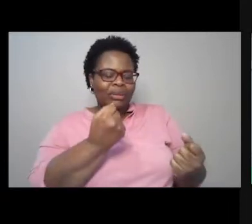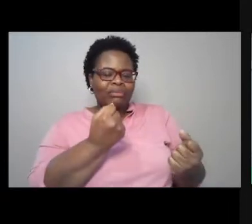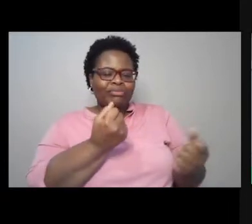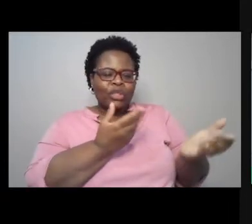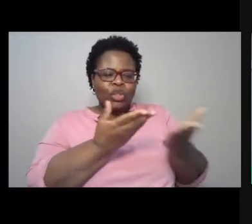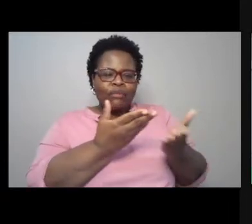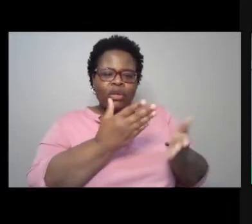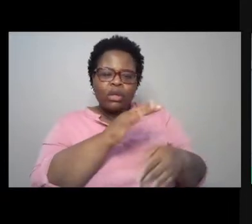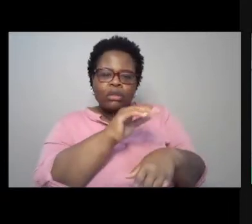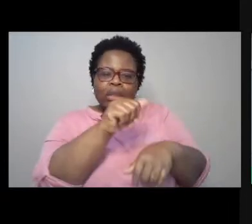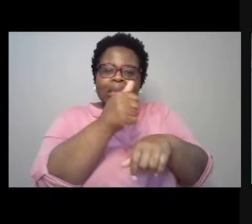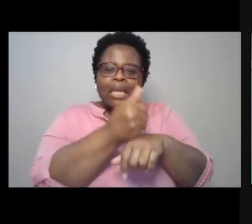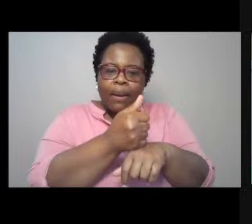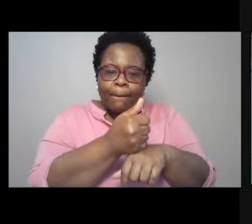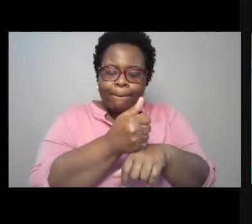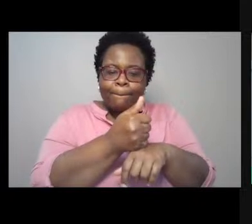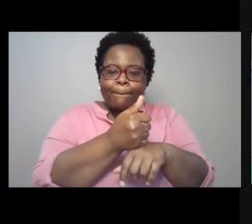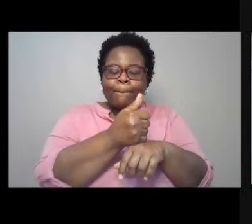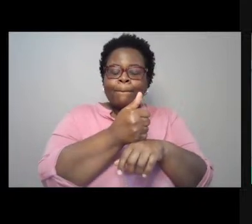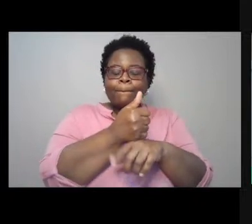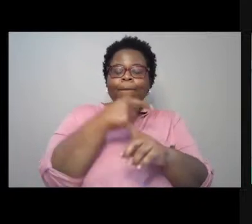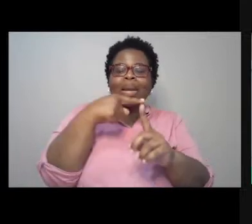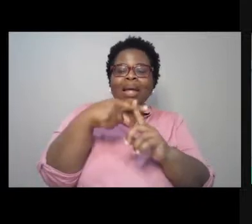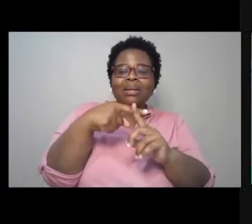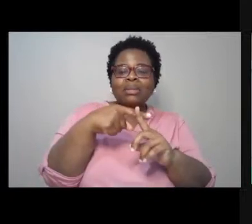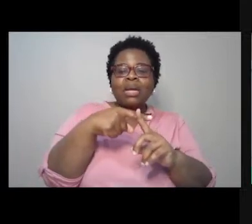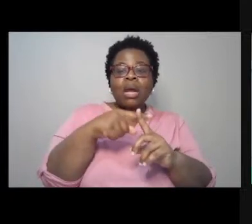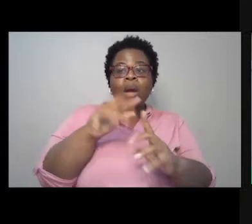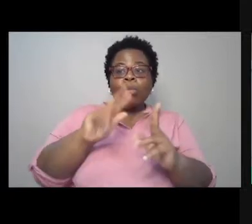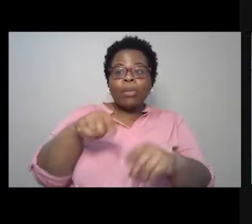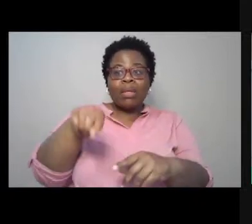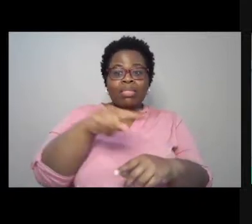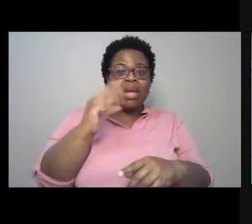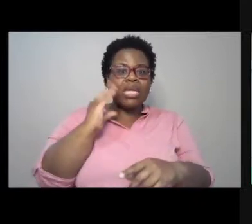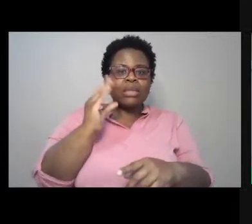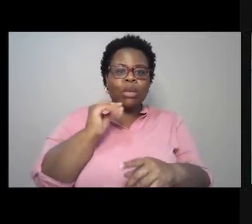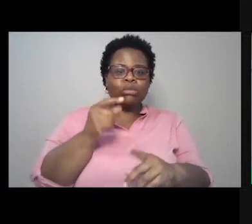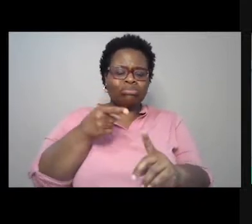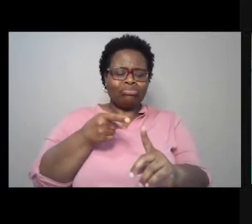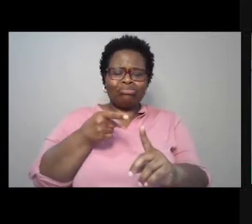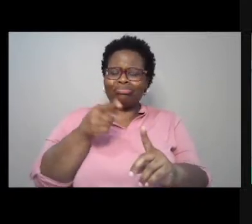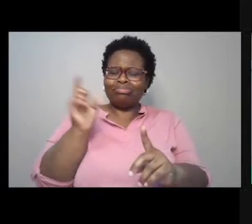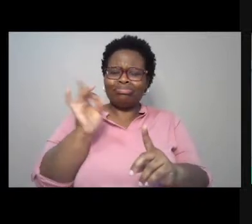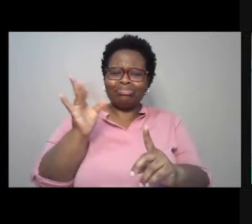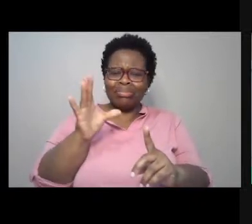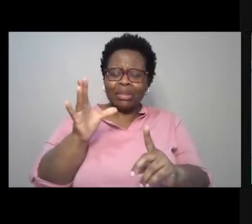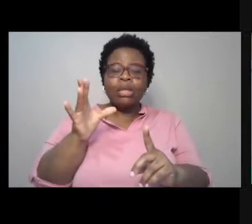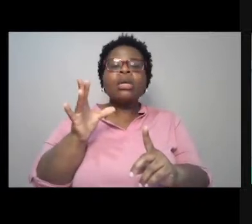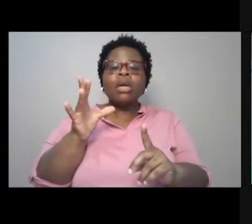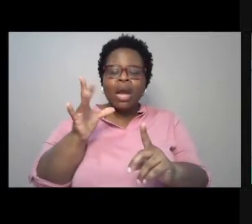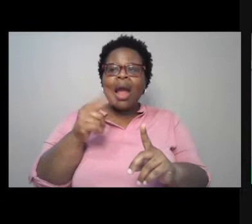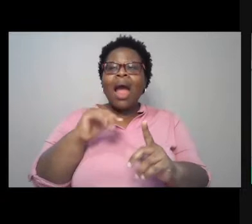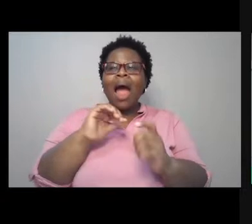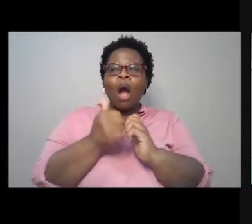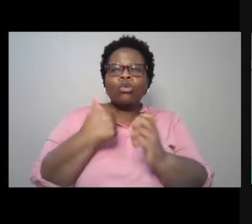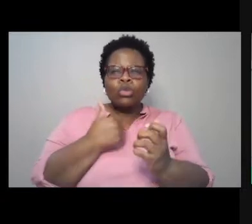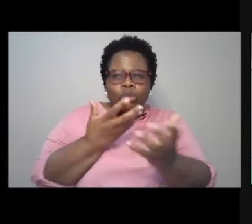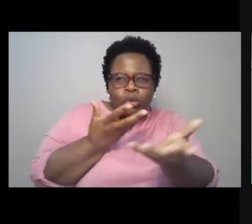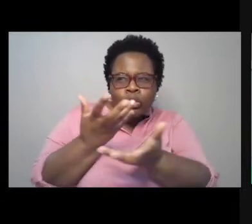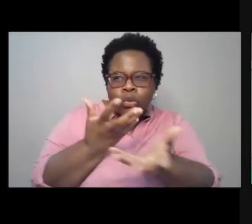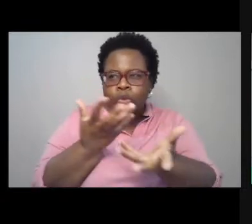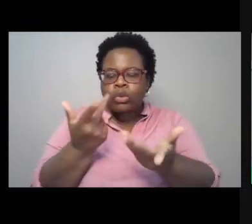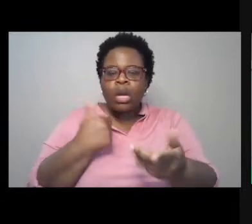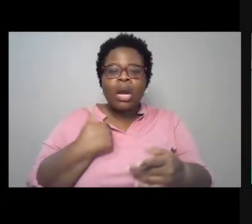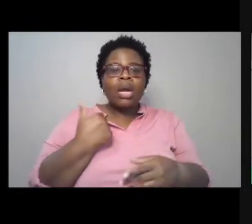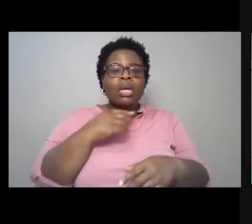organized and structured. And it is also referring to how people are met in their crises. And